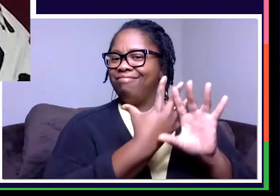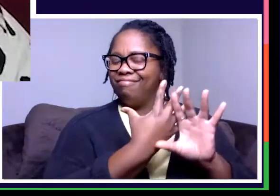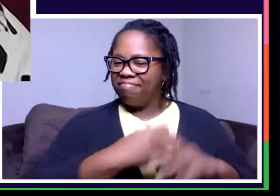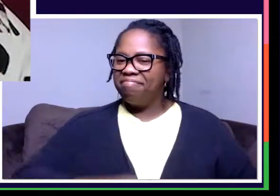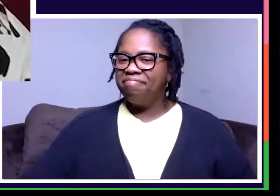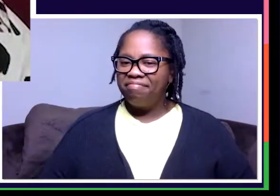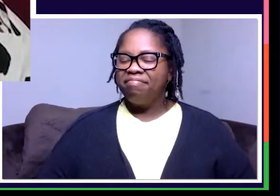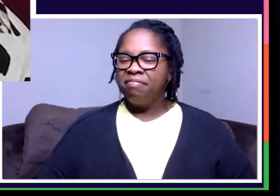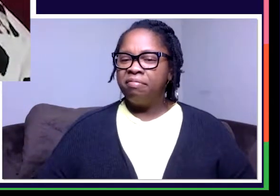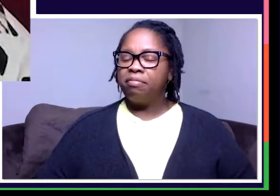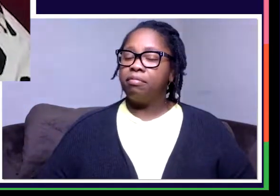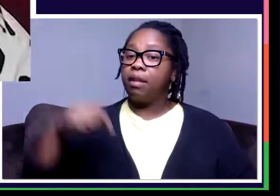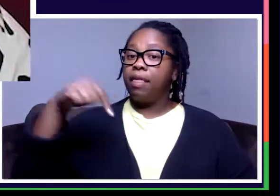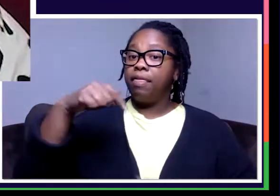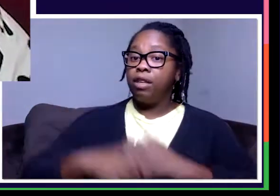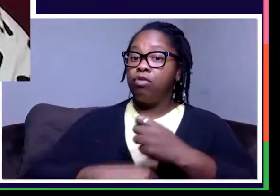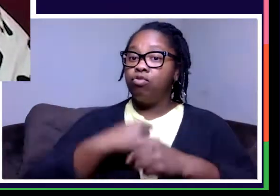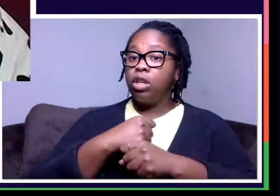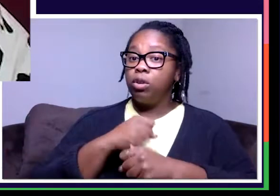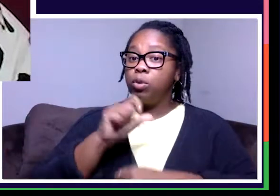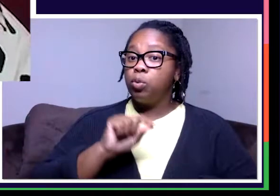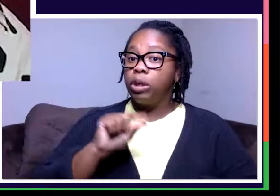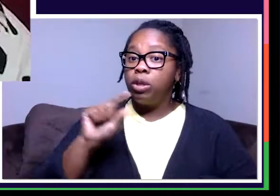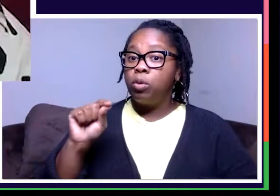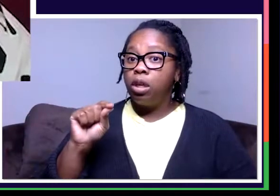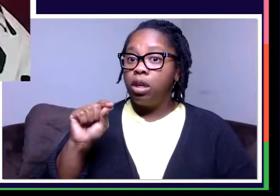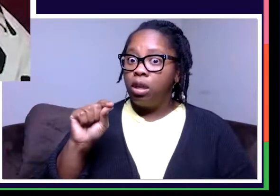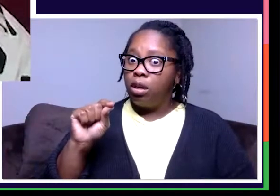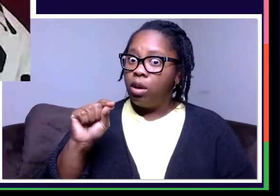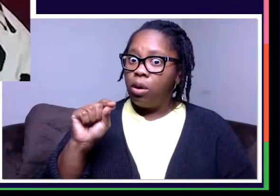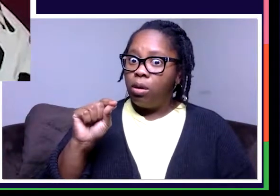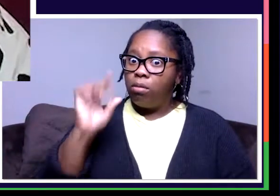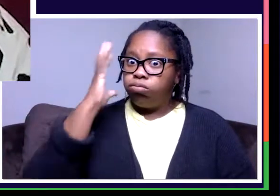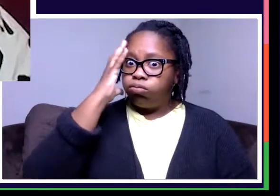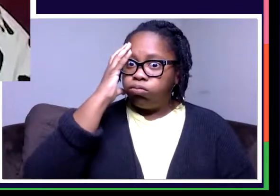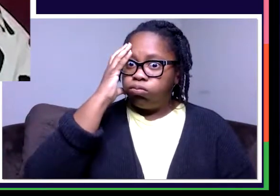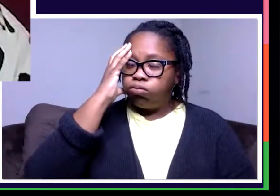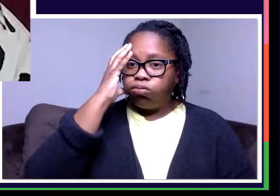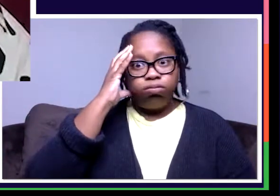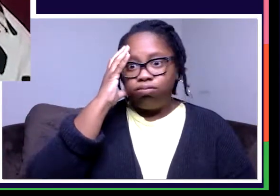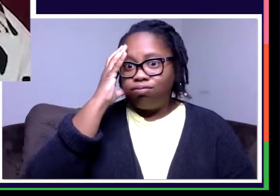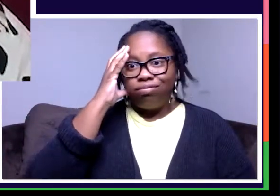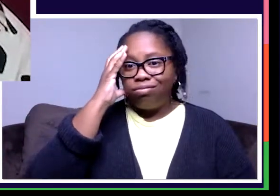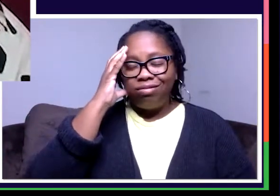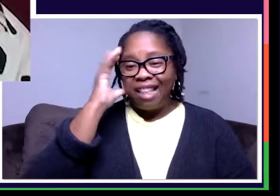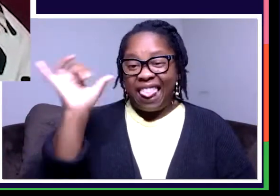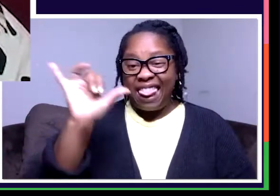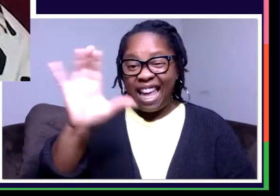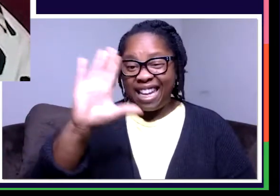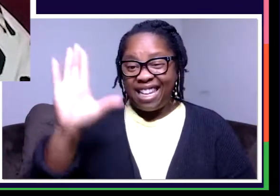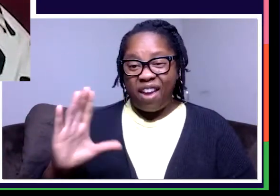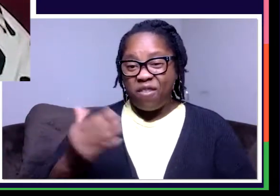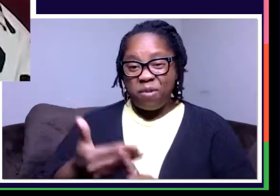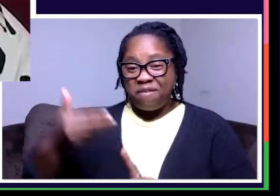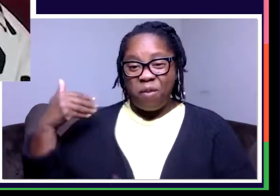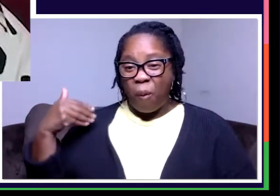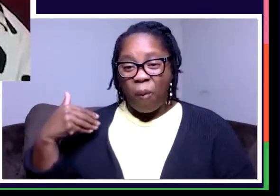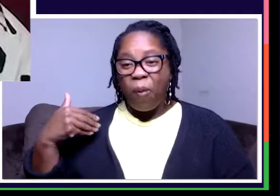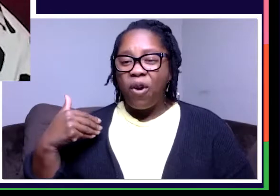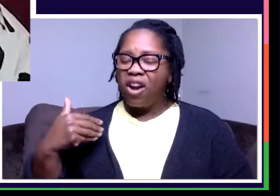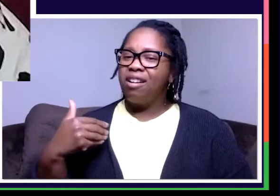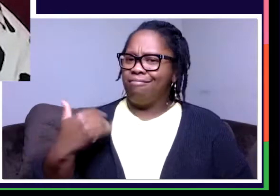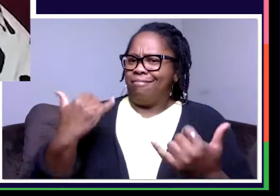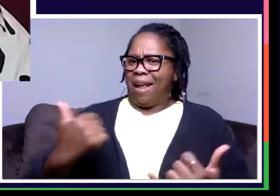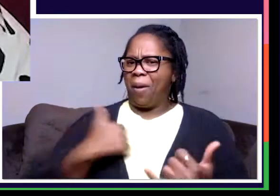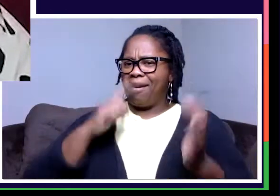you again in our virtual space. This year, 2020, has been like no other.